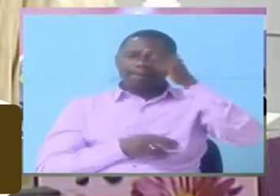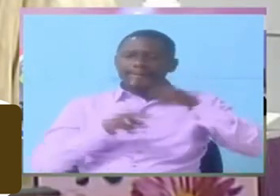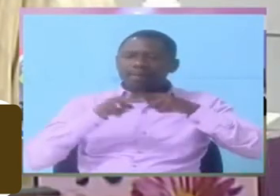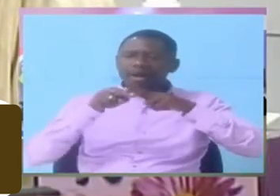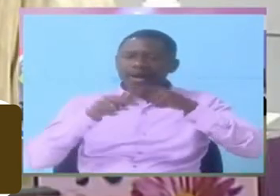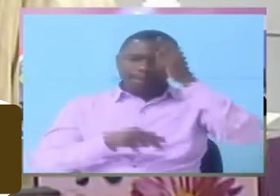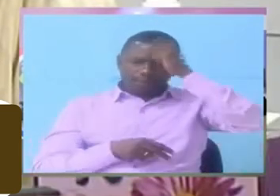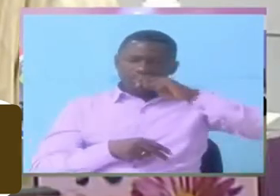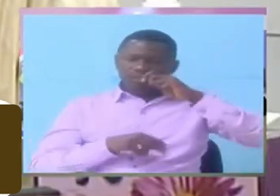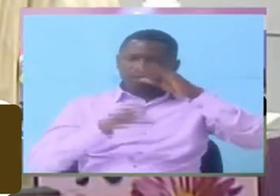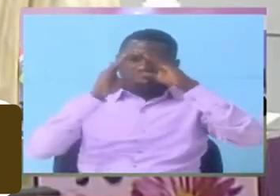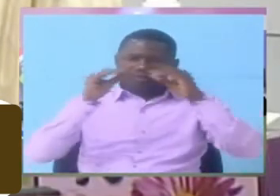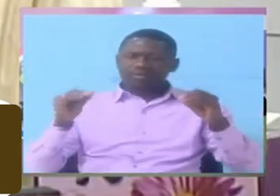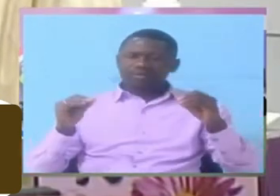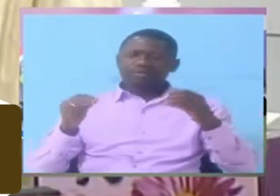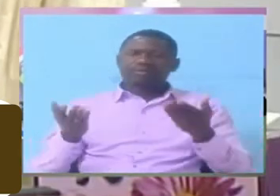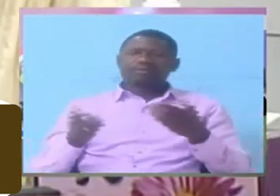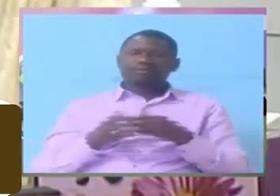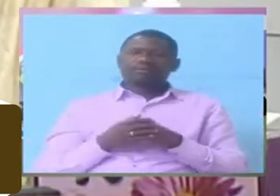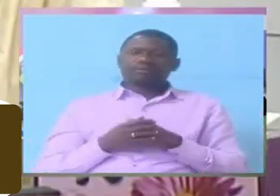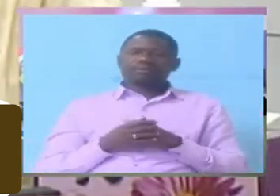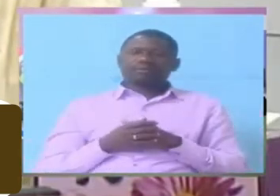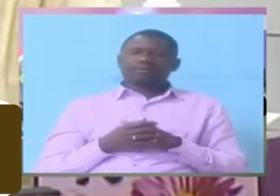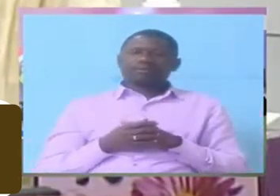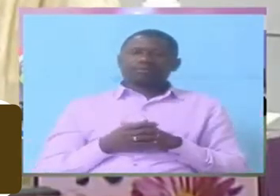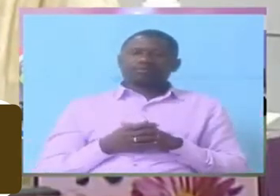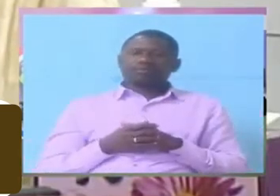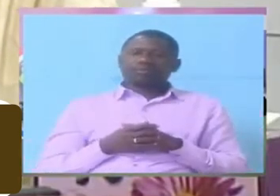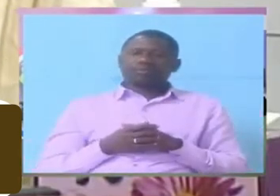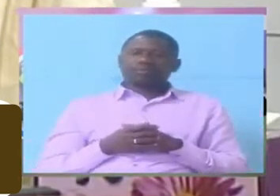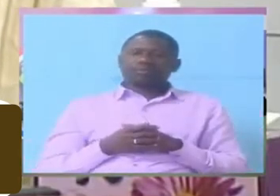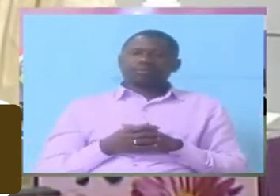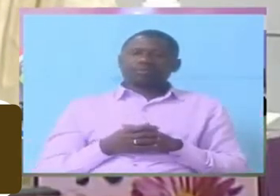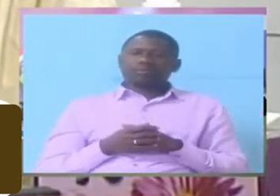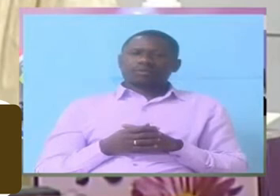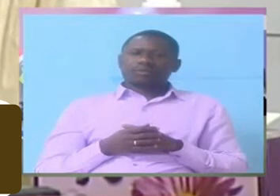For me, I think it's going to be because it's mentioned. I only rely on